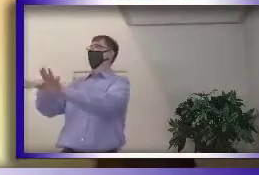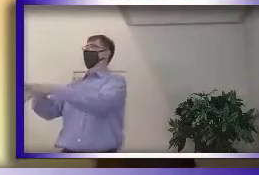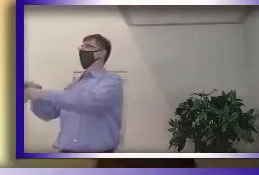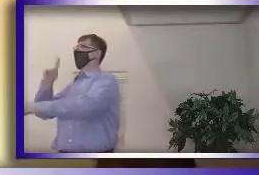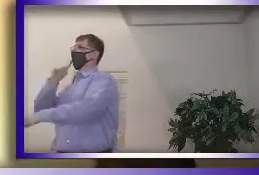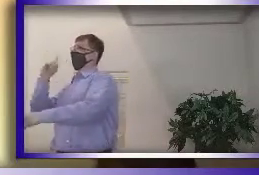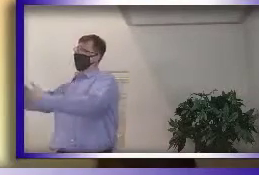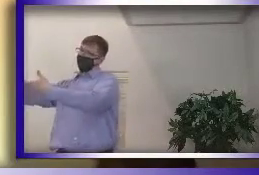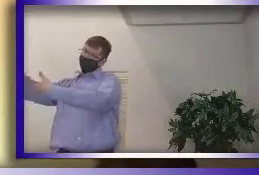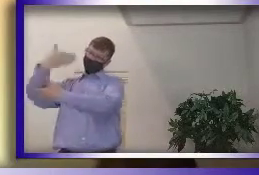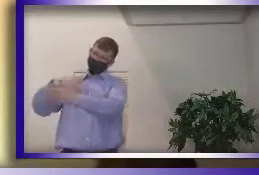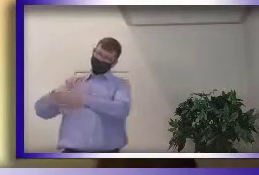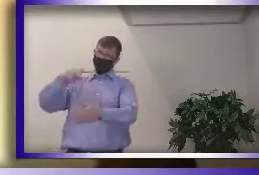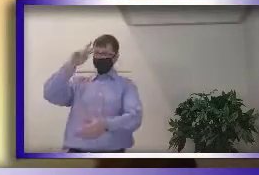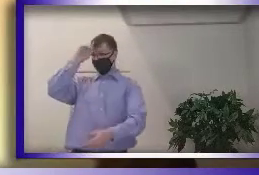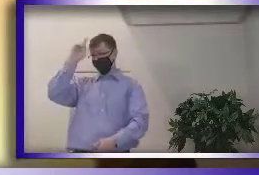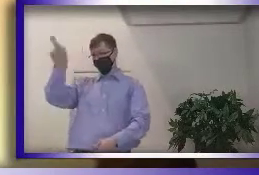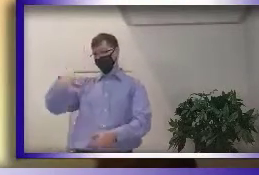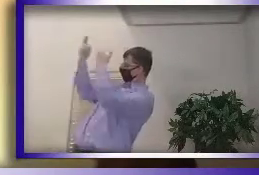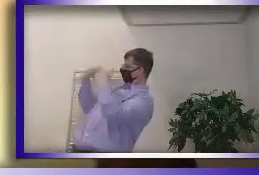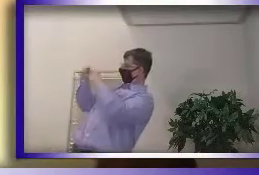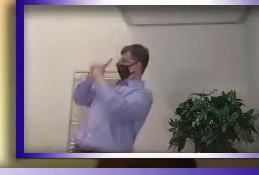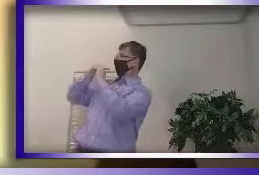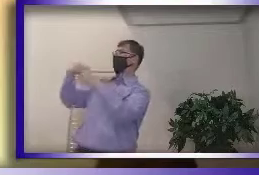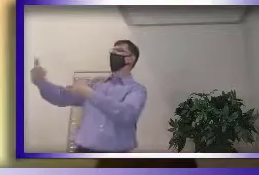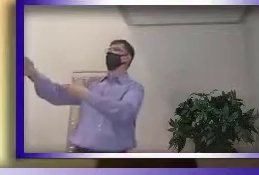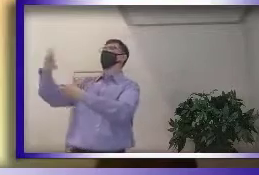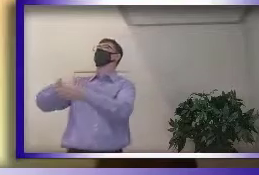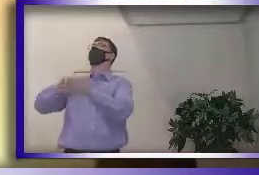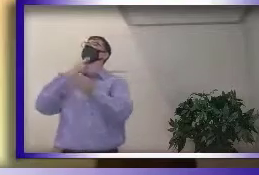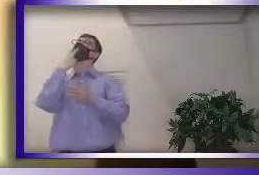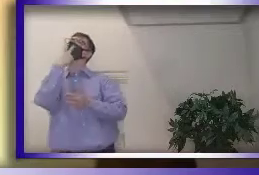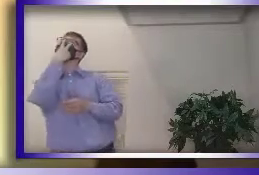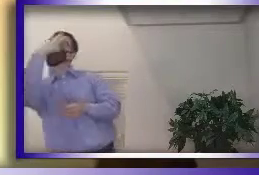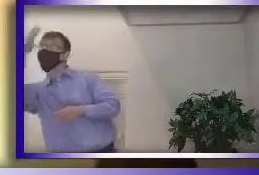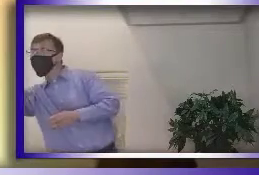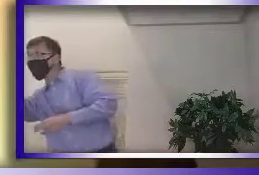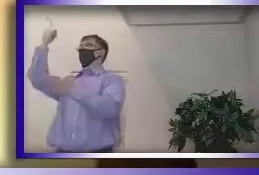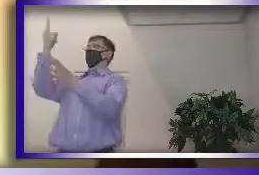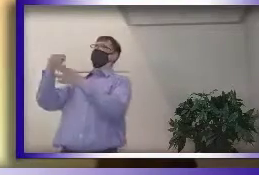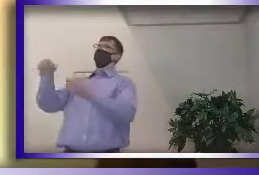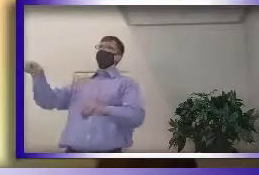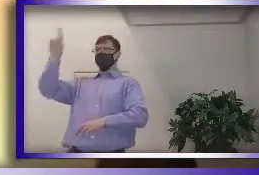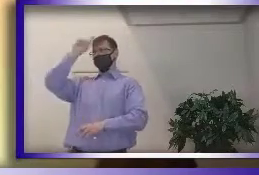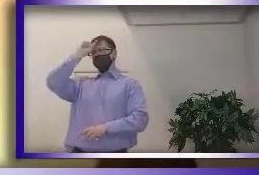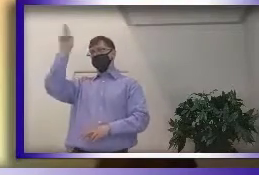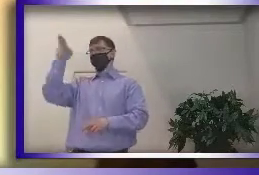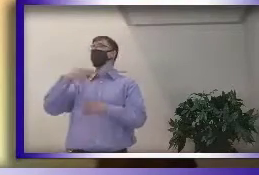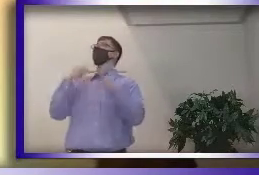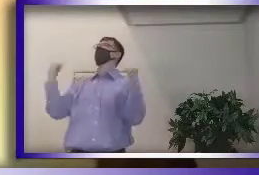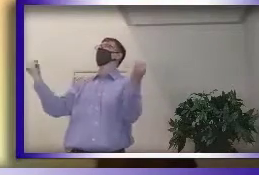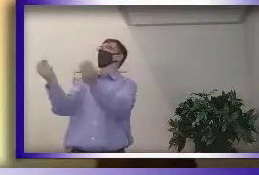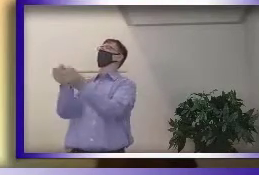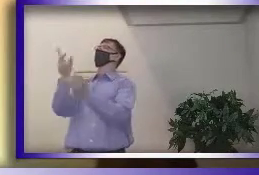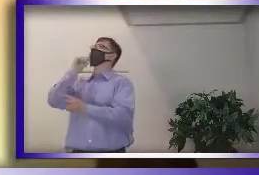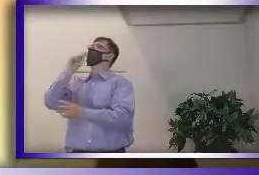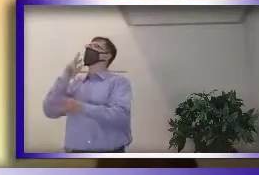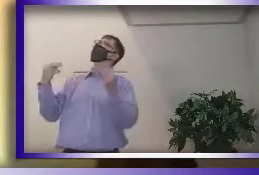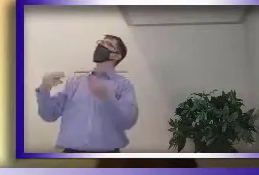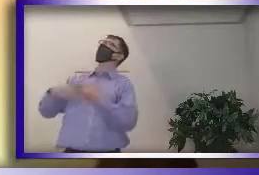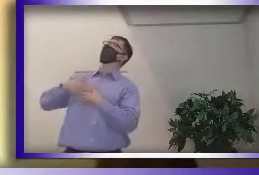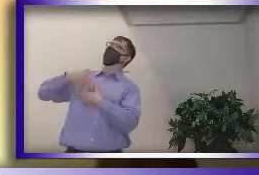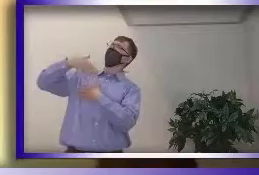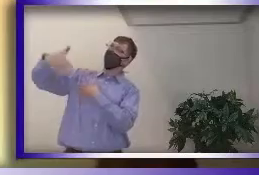CEO of the corporation happens to be manning the front desk so the receptionist can run off and grab some coffee, Are you going to talk